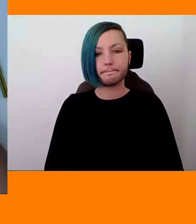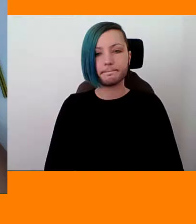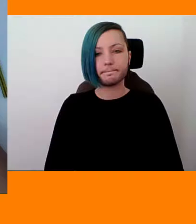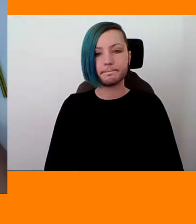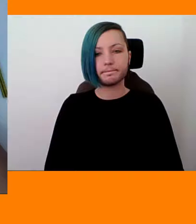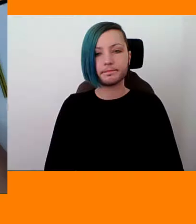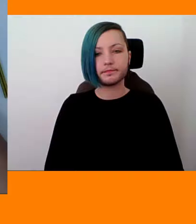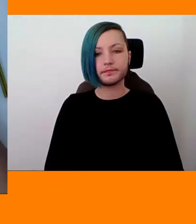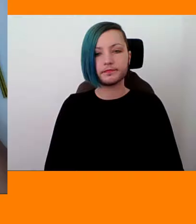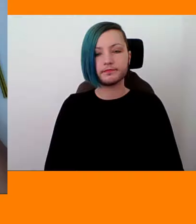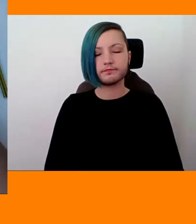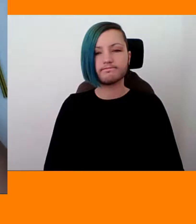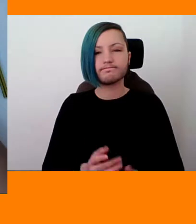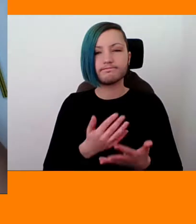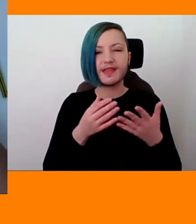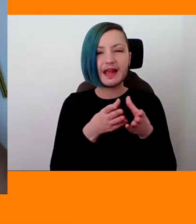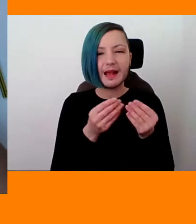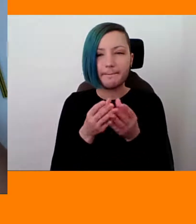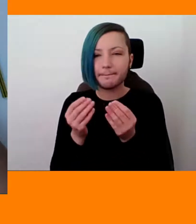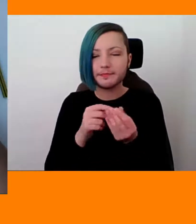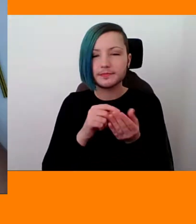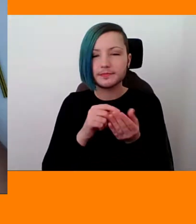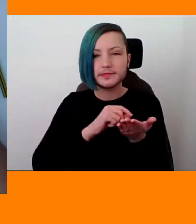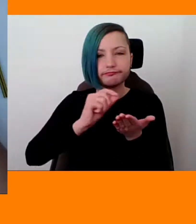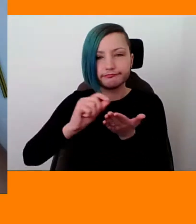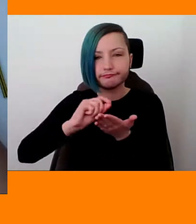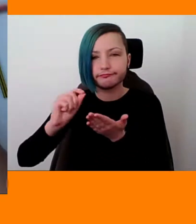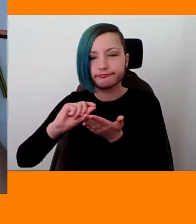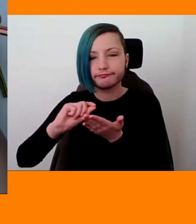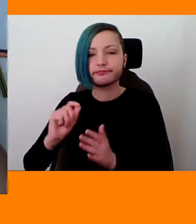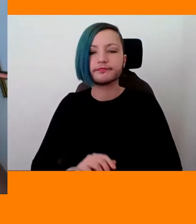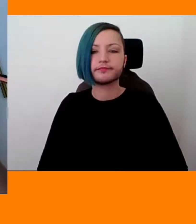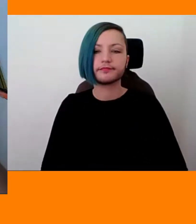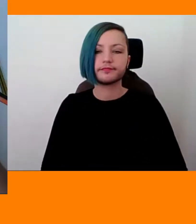Just fill in those gaps.